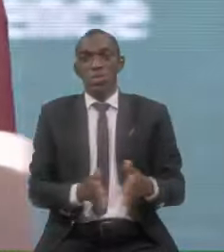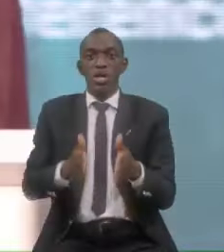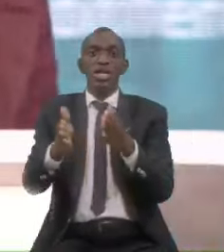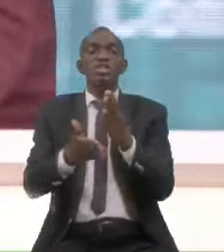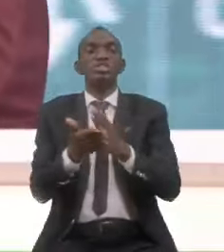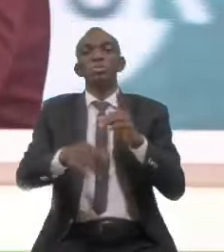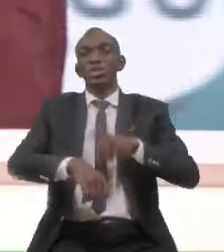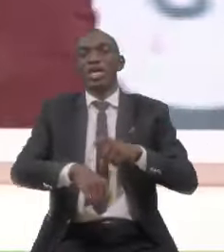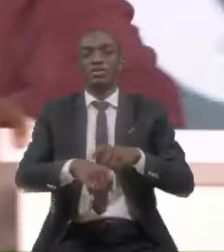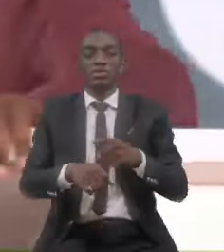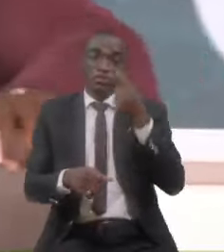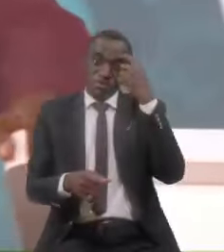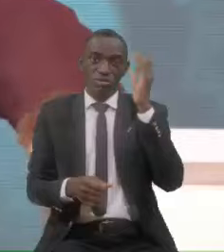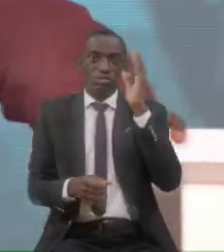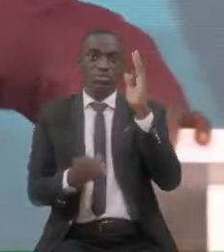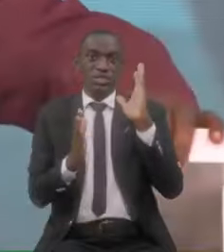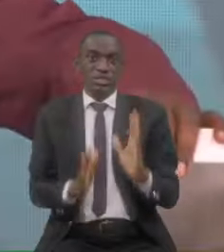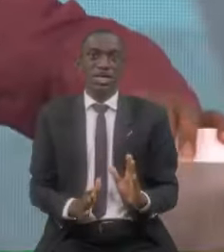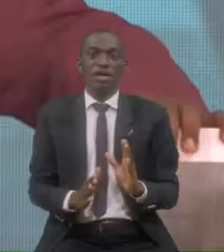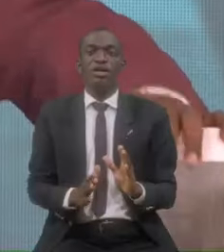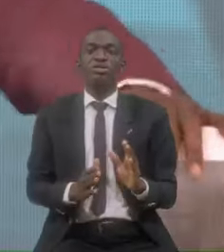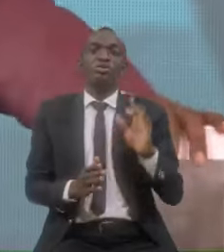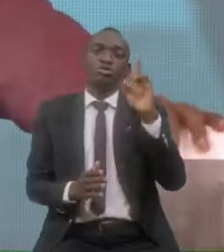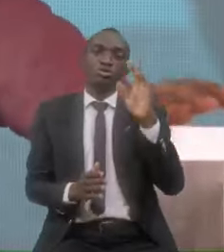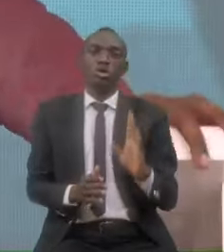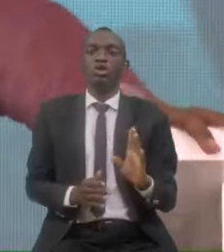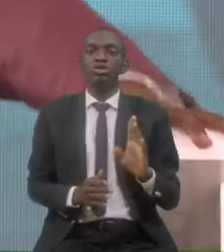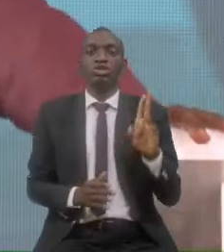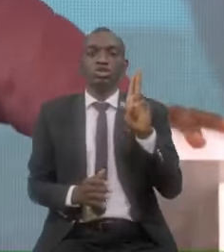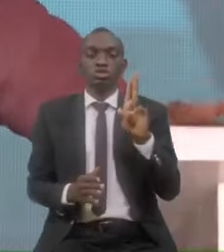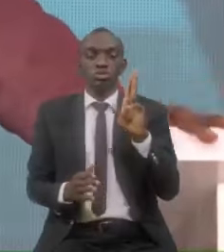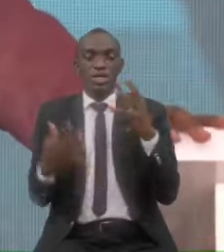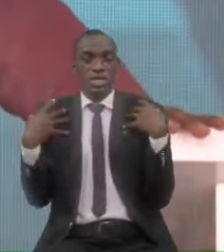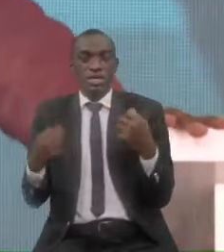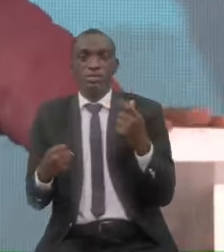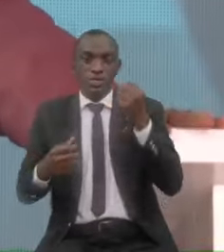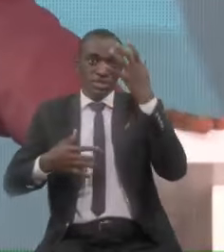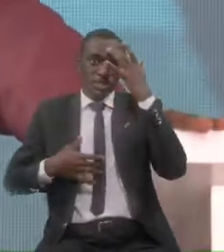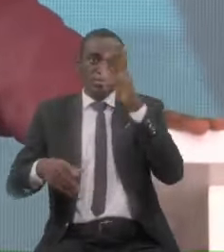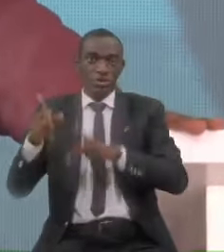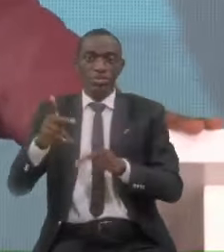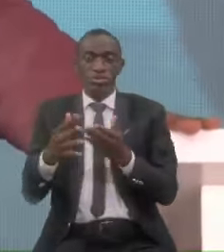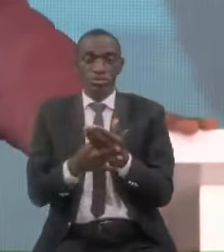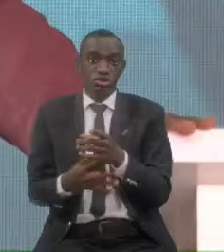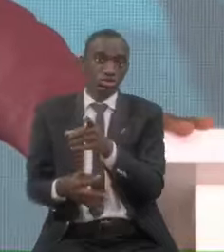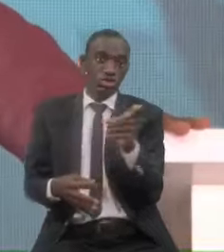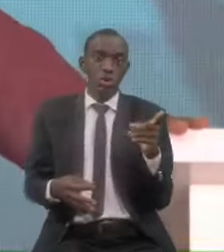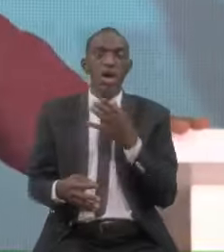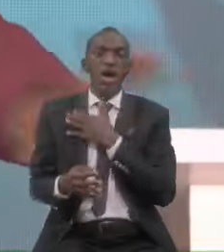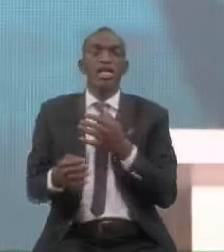Sometimes God heals the sick through you. And even the people that are